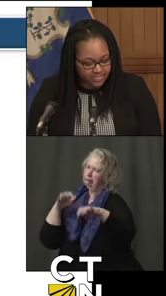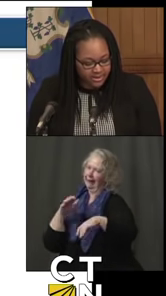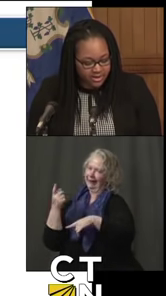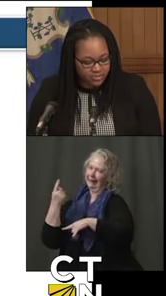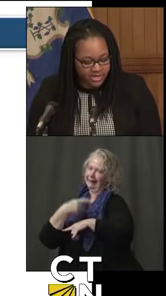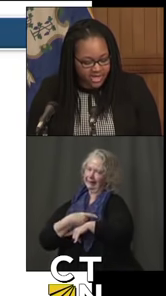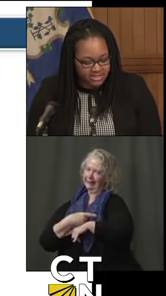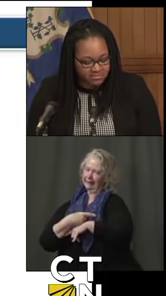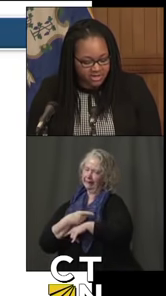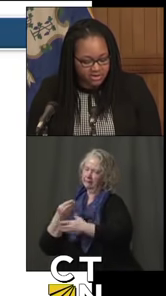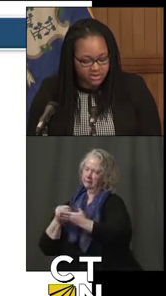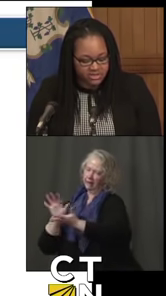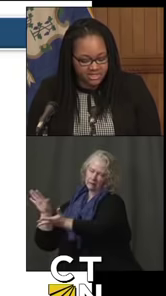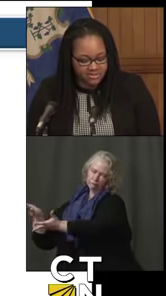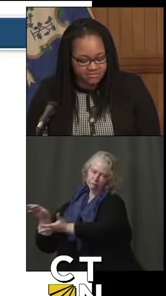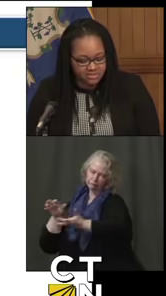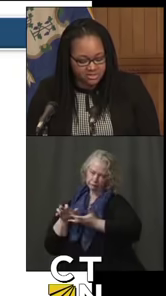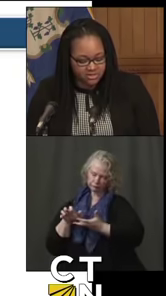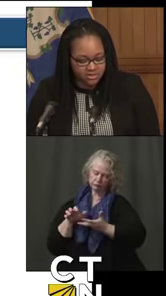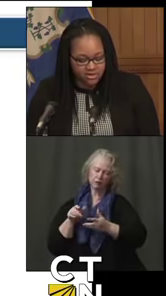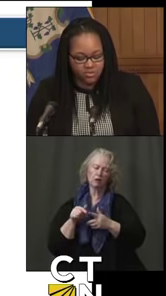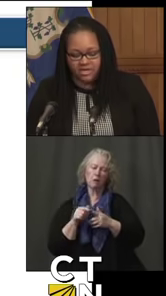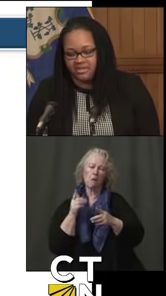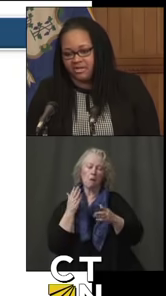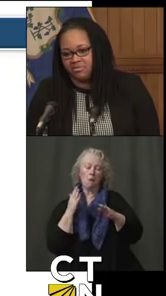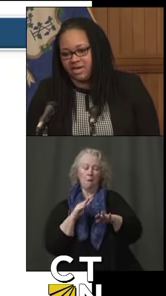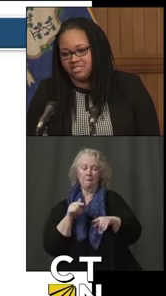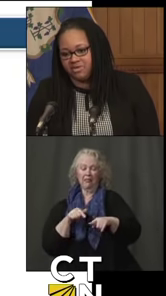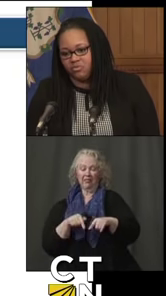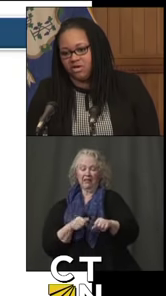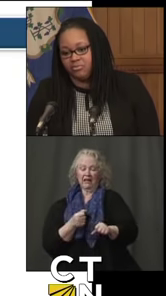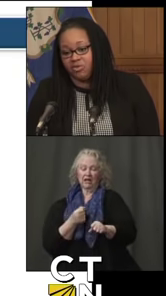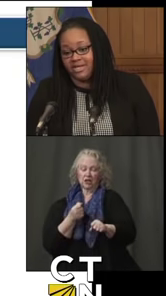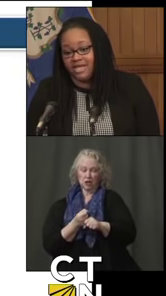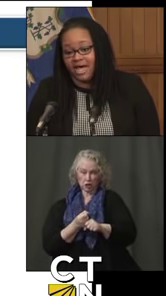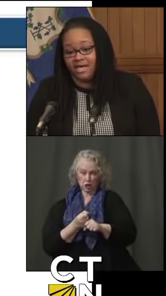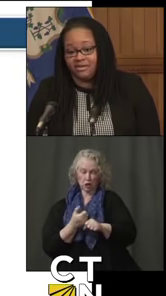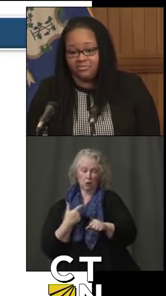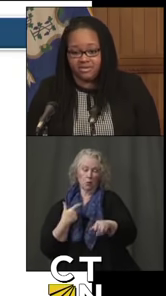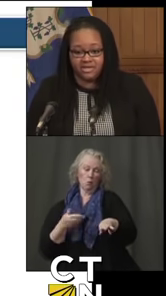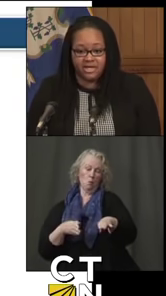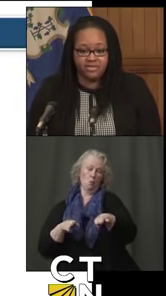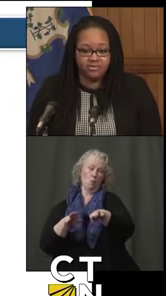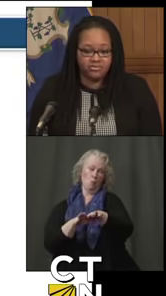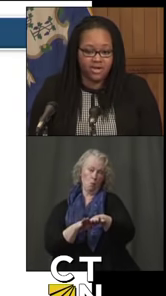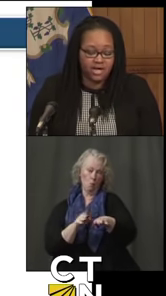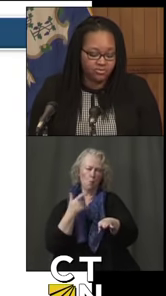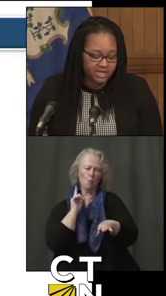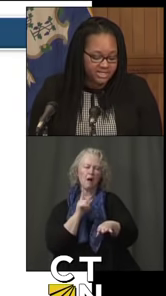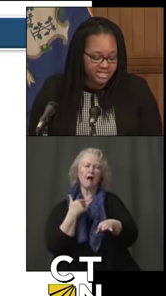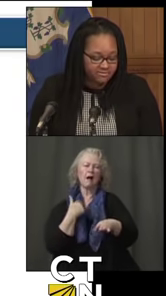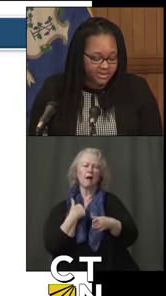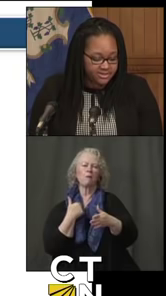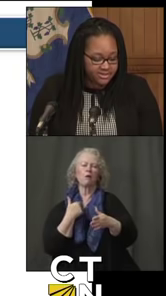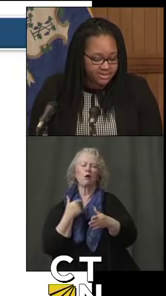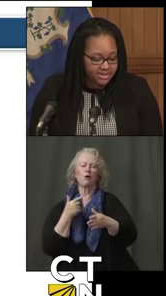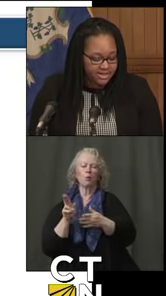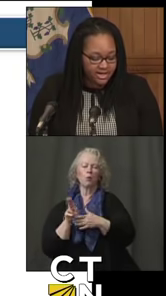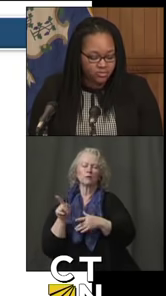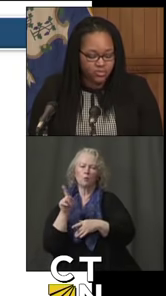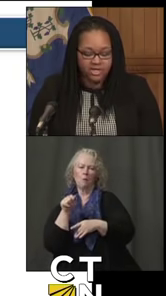shortfall. We estimate closing the fiscal year with an approximate $1.9 billion rainy day